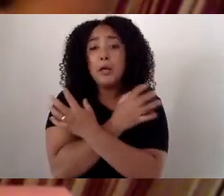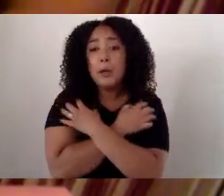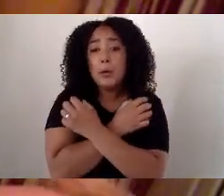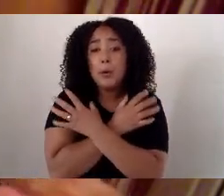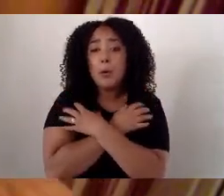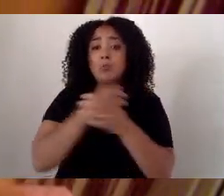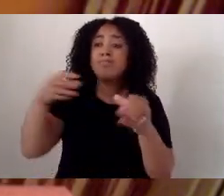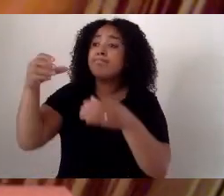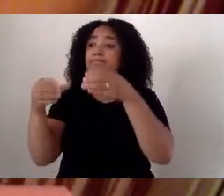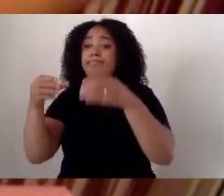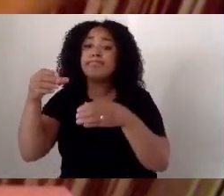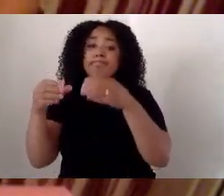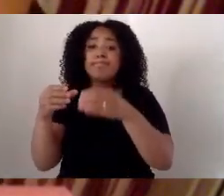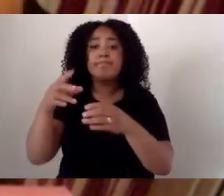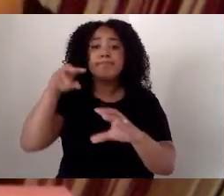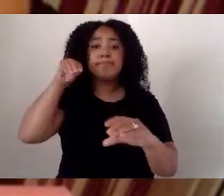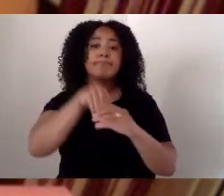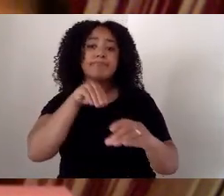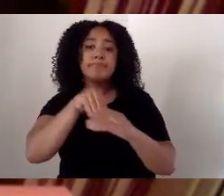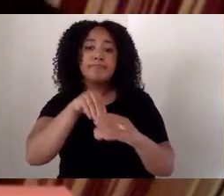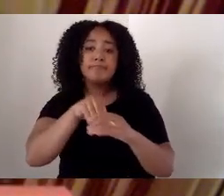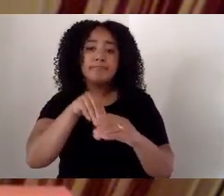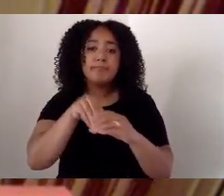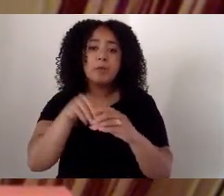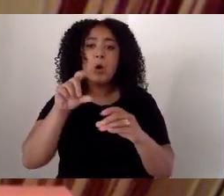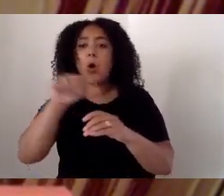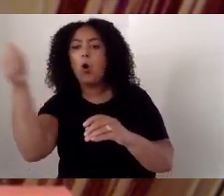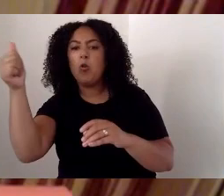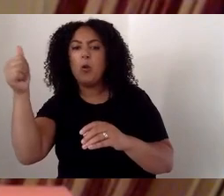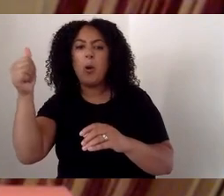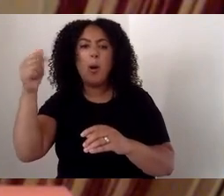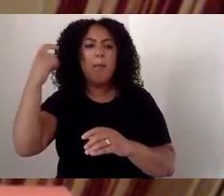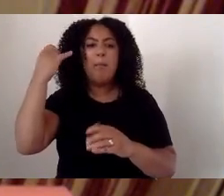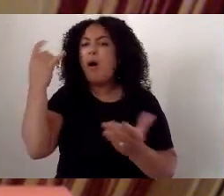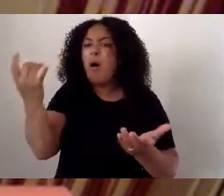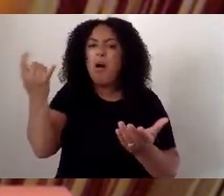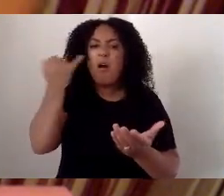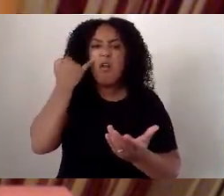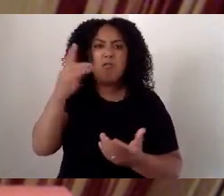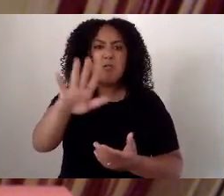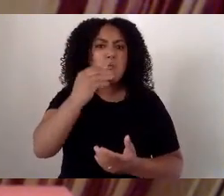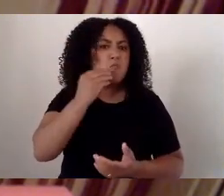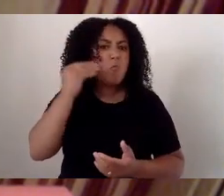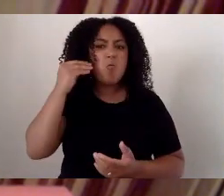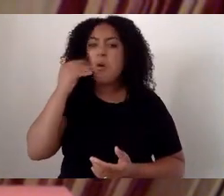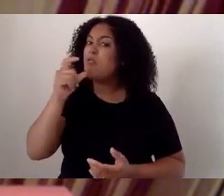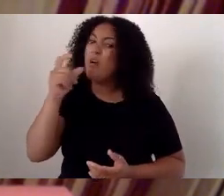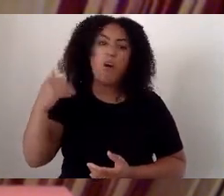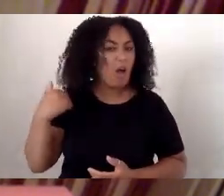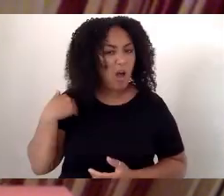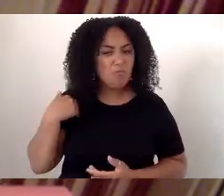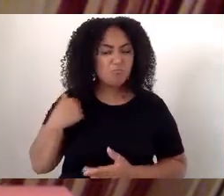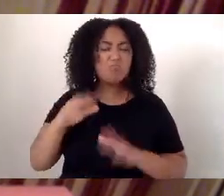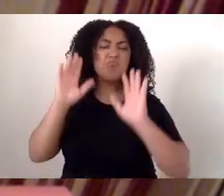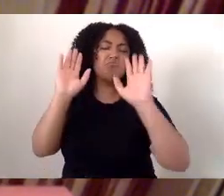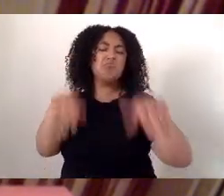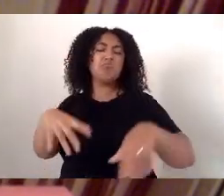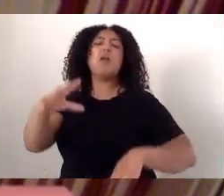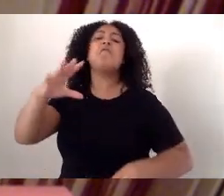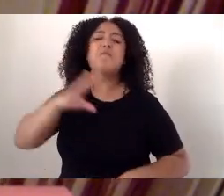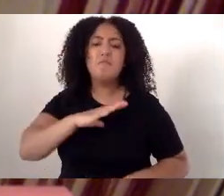though, totally fine. We have alternatives. What I love filling a stuffed animal with is just regular plastic